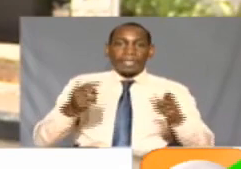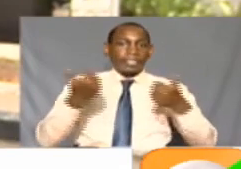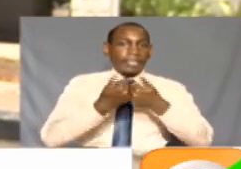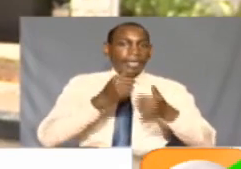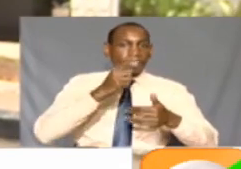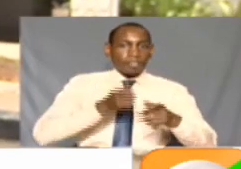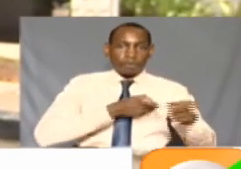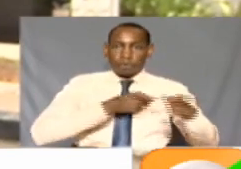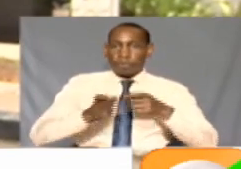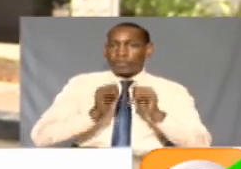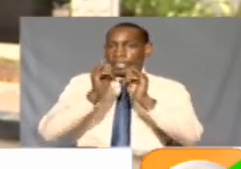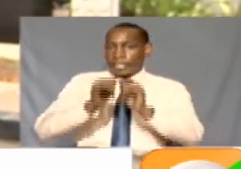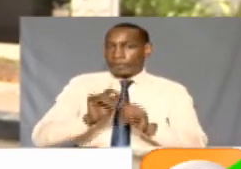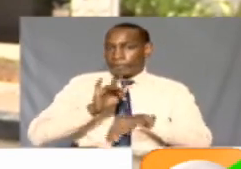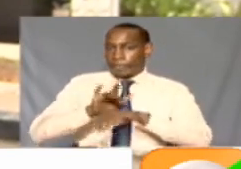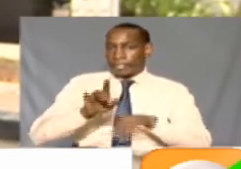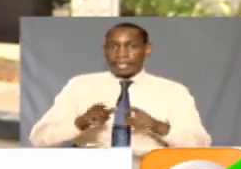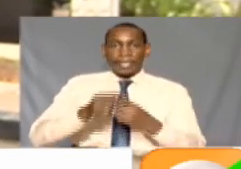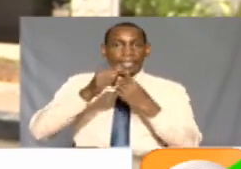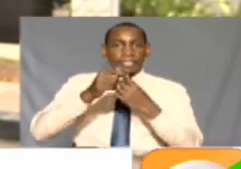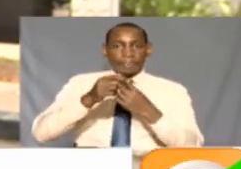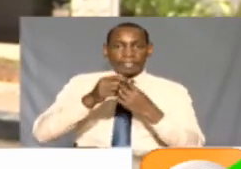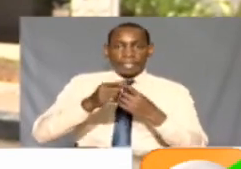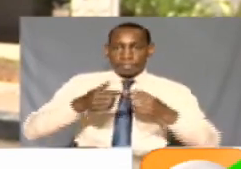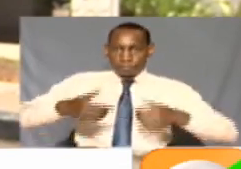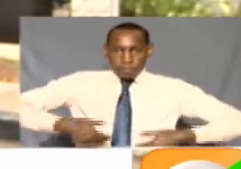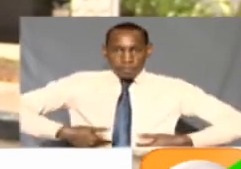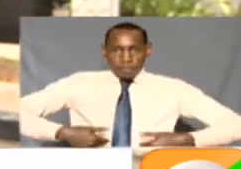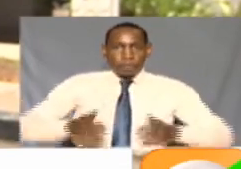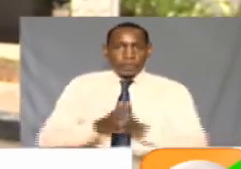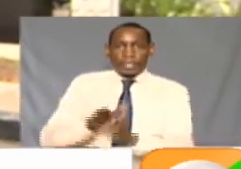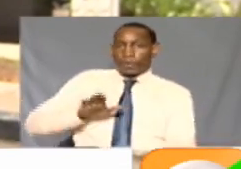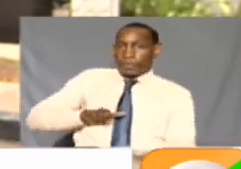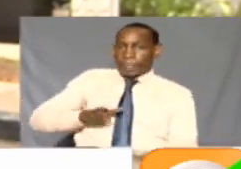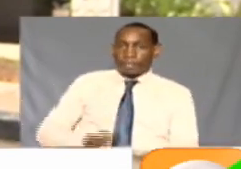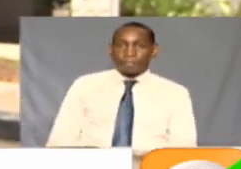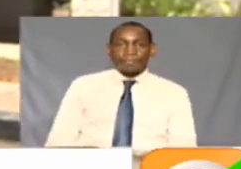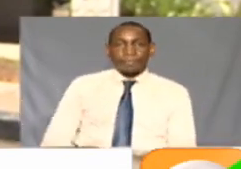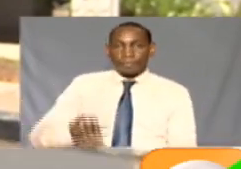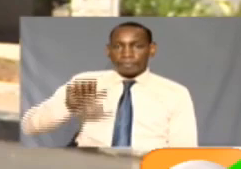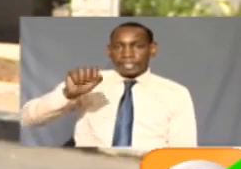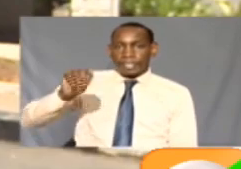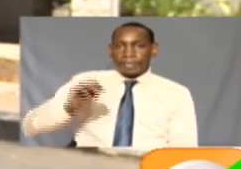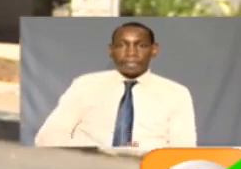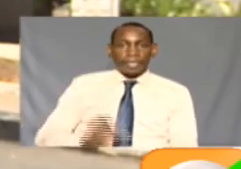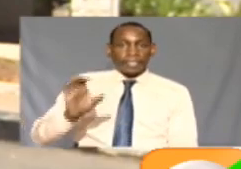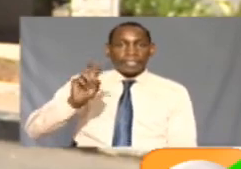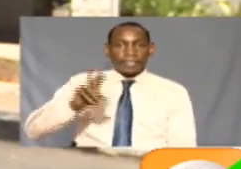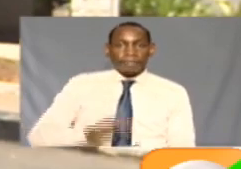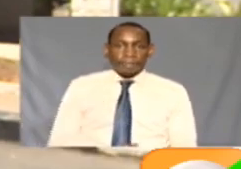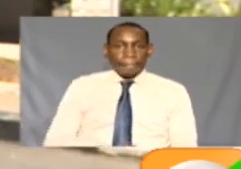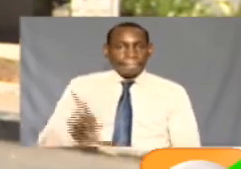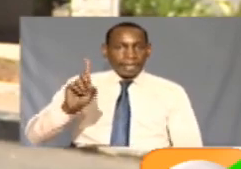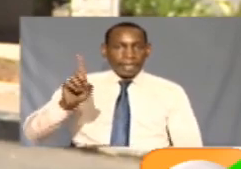remains in controlling new infections, and especially among the young and women. Sam Gituku, Citizen TV, Nairobi.